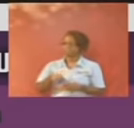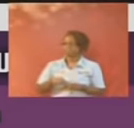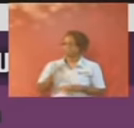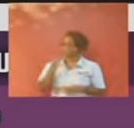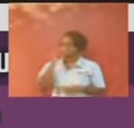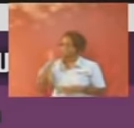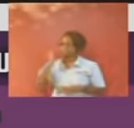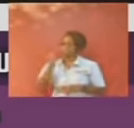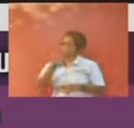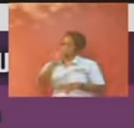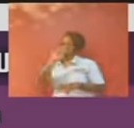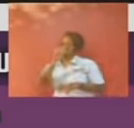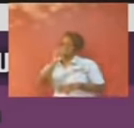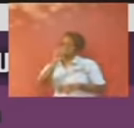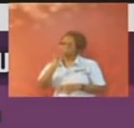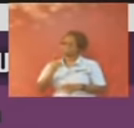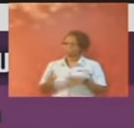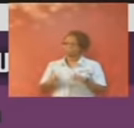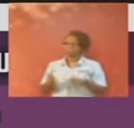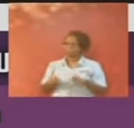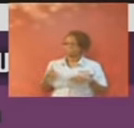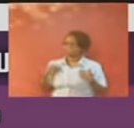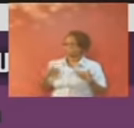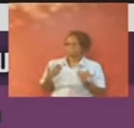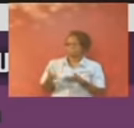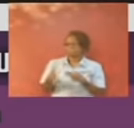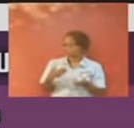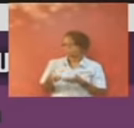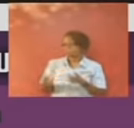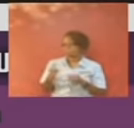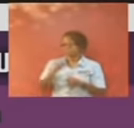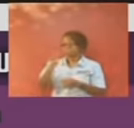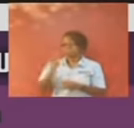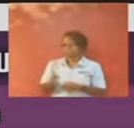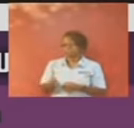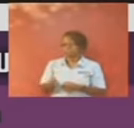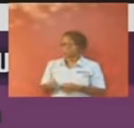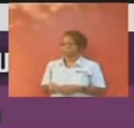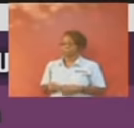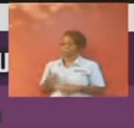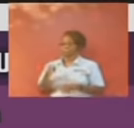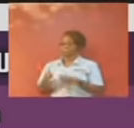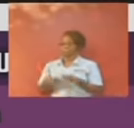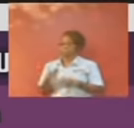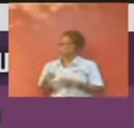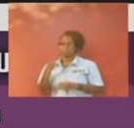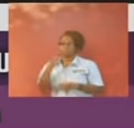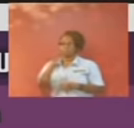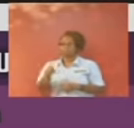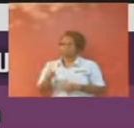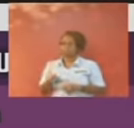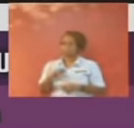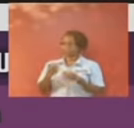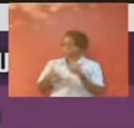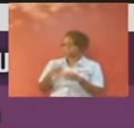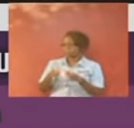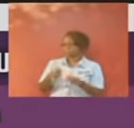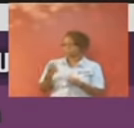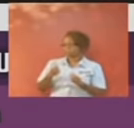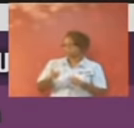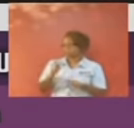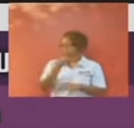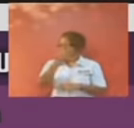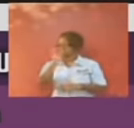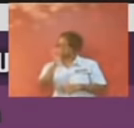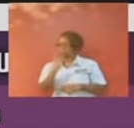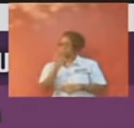on no alcohol in restaurants? And I mean, is that a sort of moral policing, or is it really that people will consume